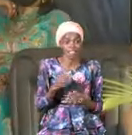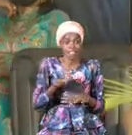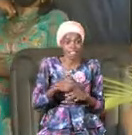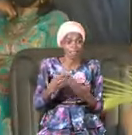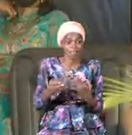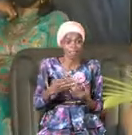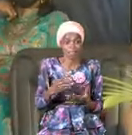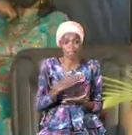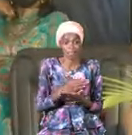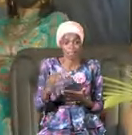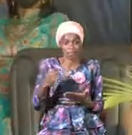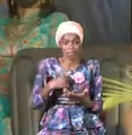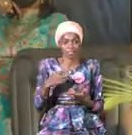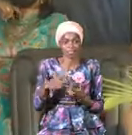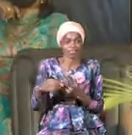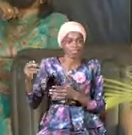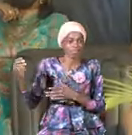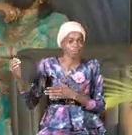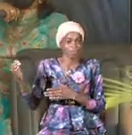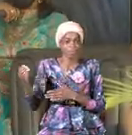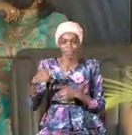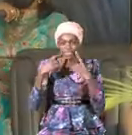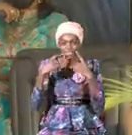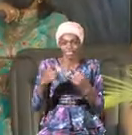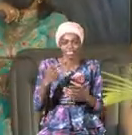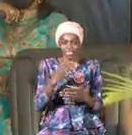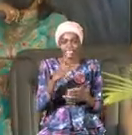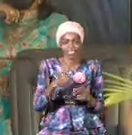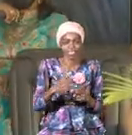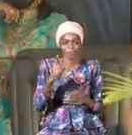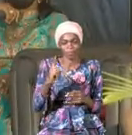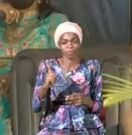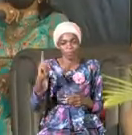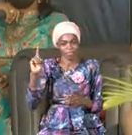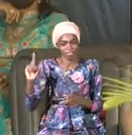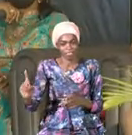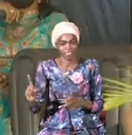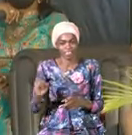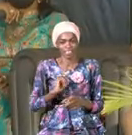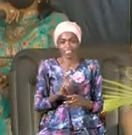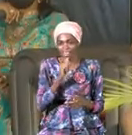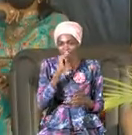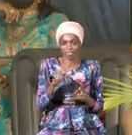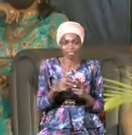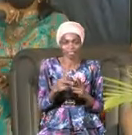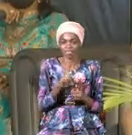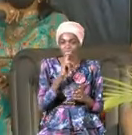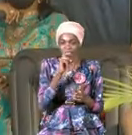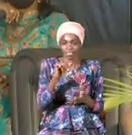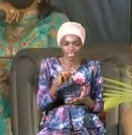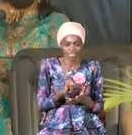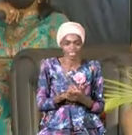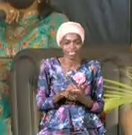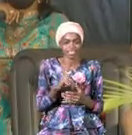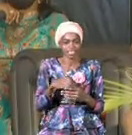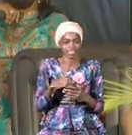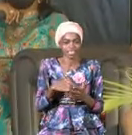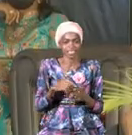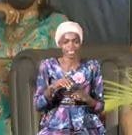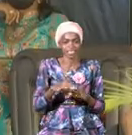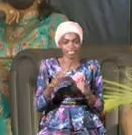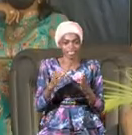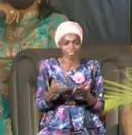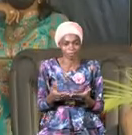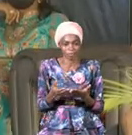honored our invitation at very short notice, even at great inconvenience, as a sign of